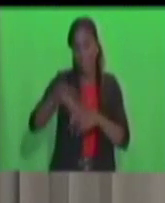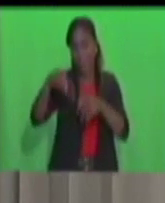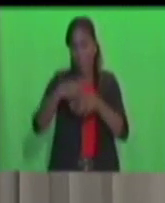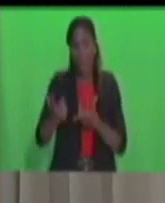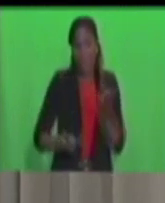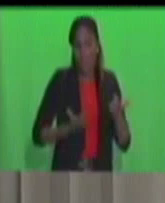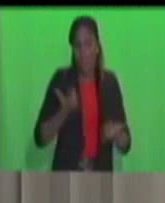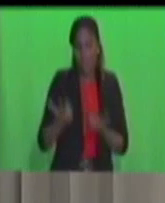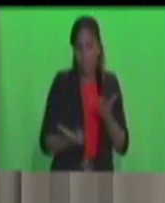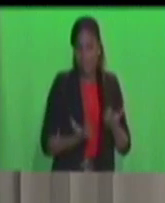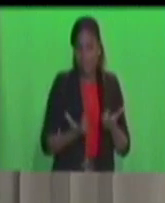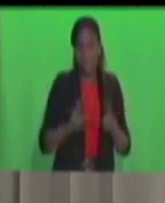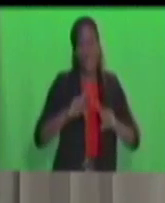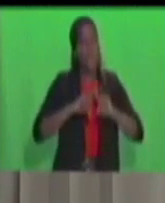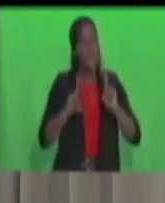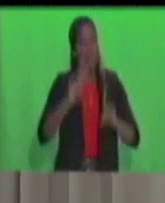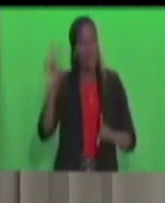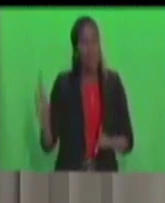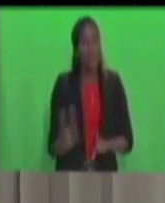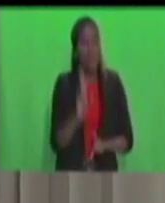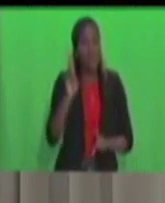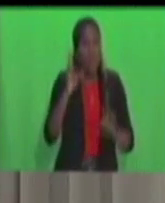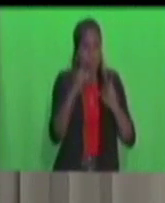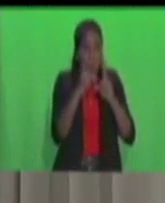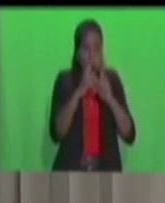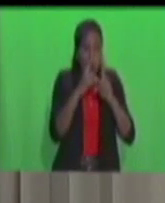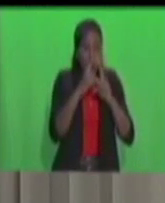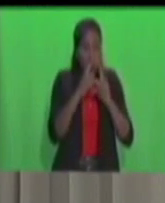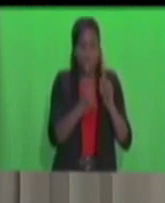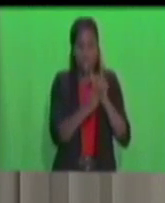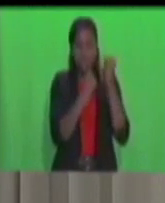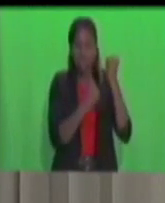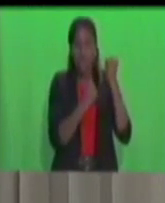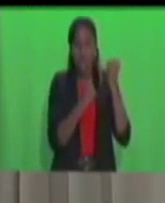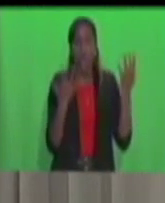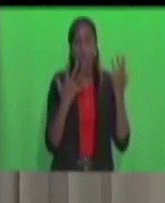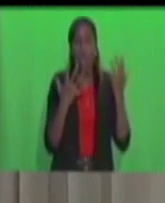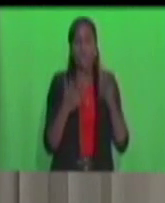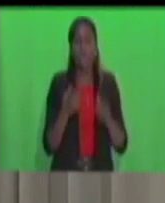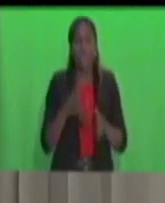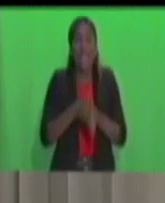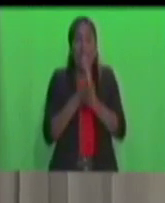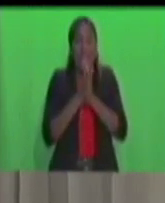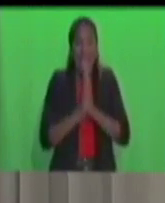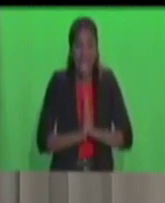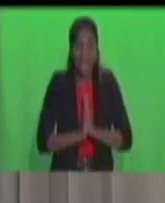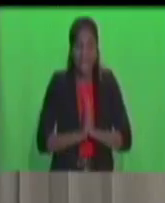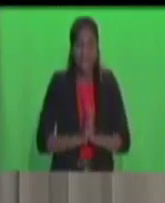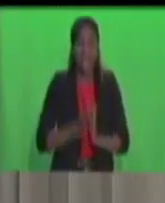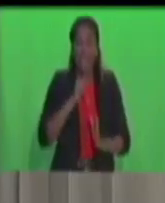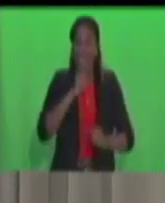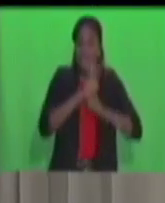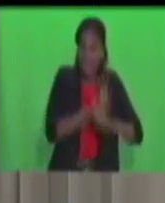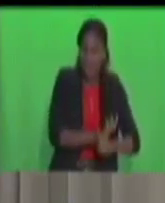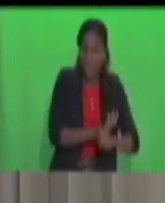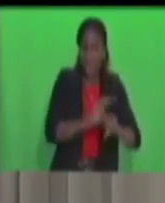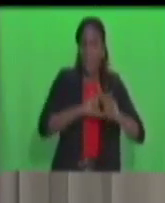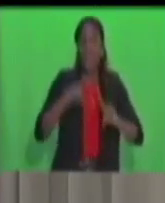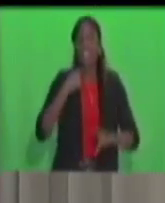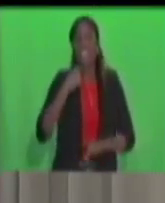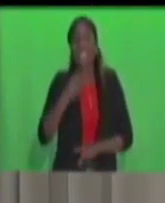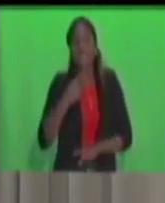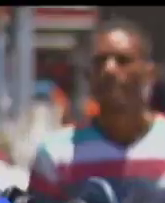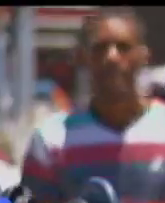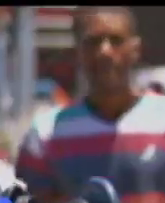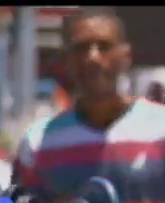what you hear being used in other jurisdictions as well, is please stay at home unless you absolutely have